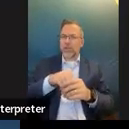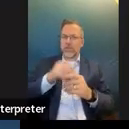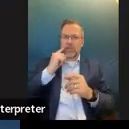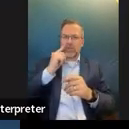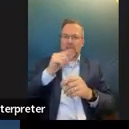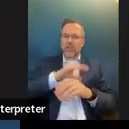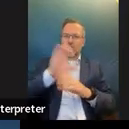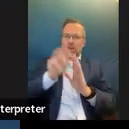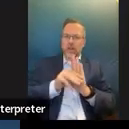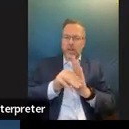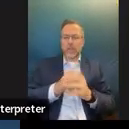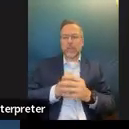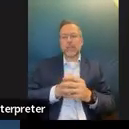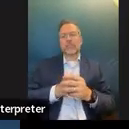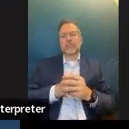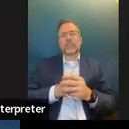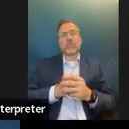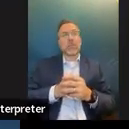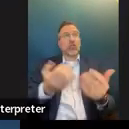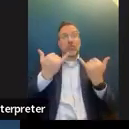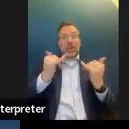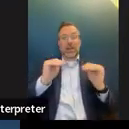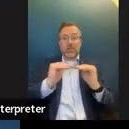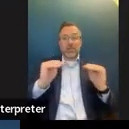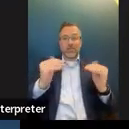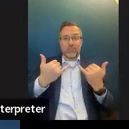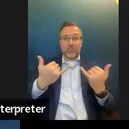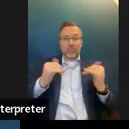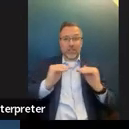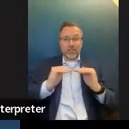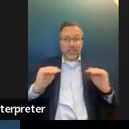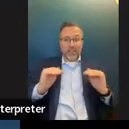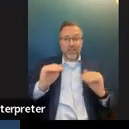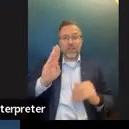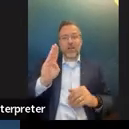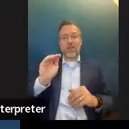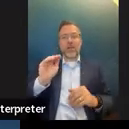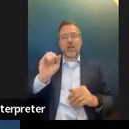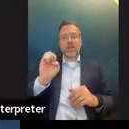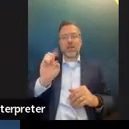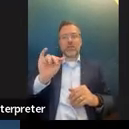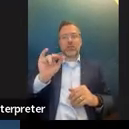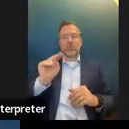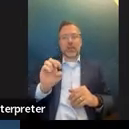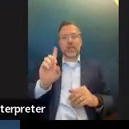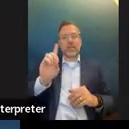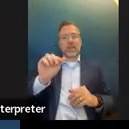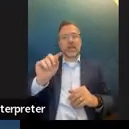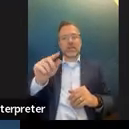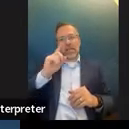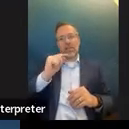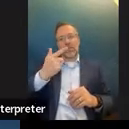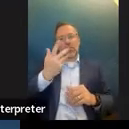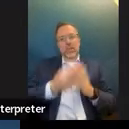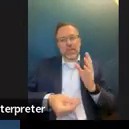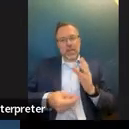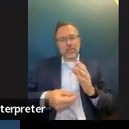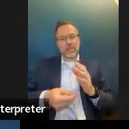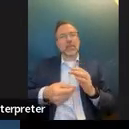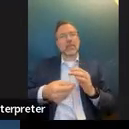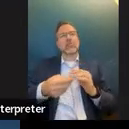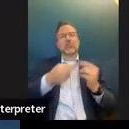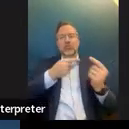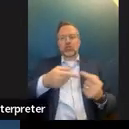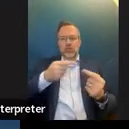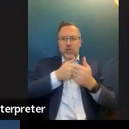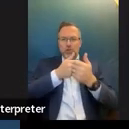So you could see our present level is baseline data for those gaps. We have a gap in following a visual schedule. Our